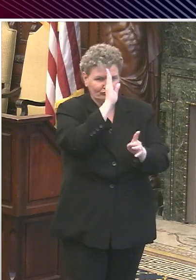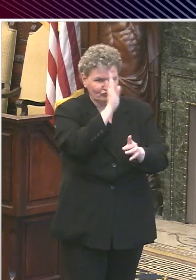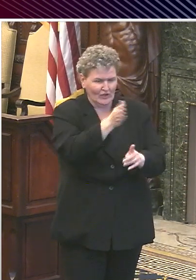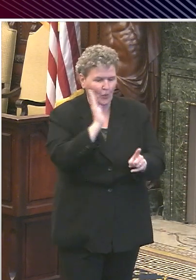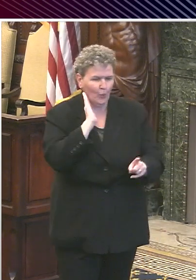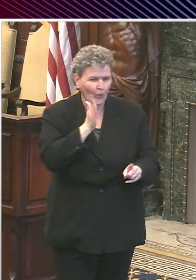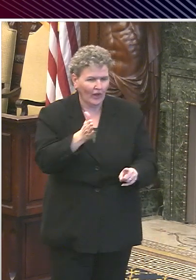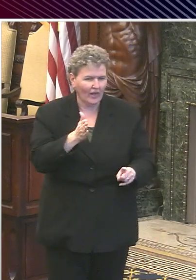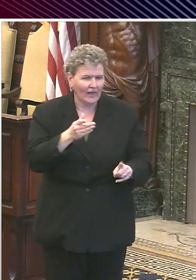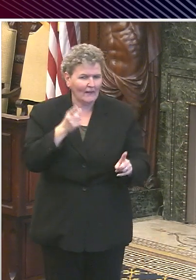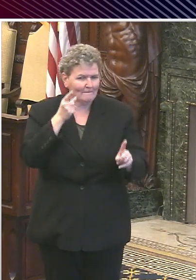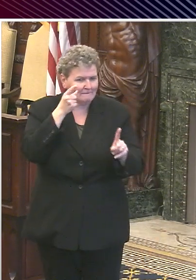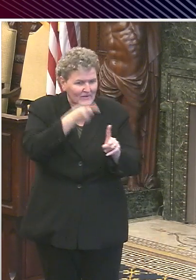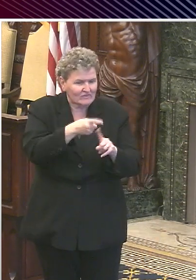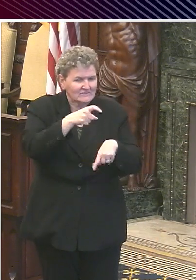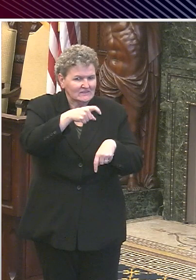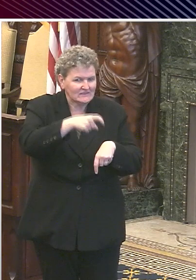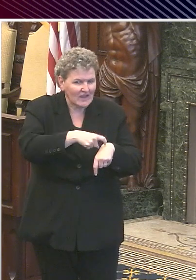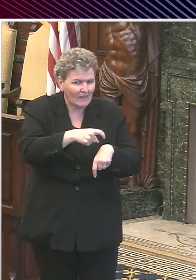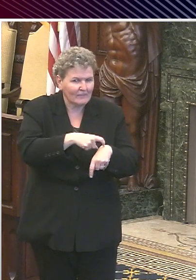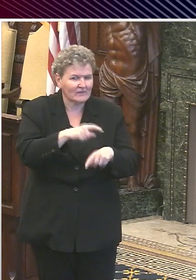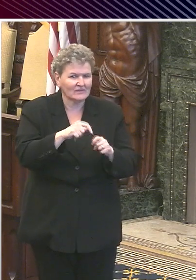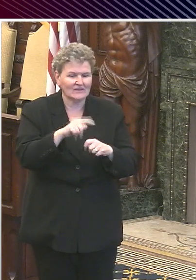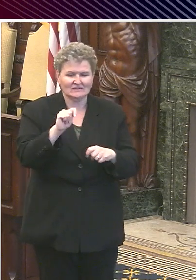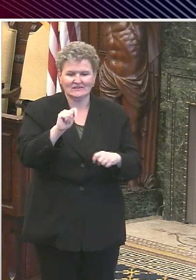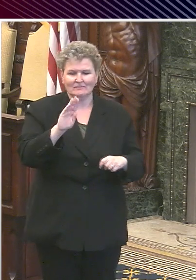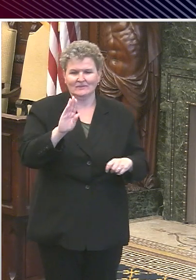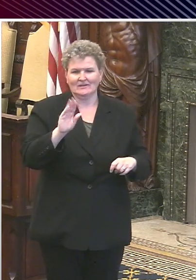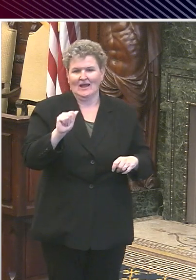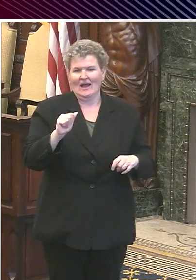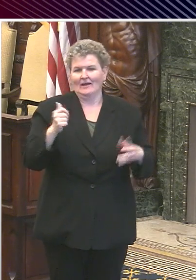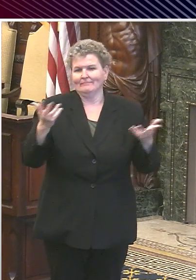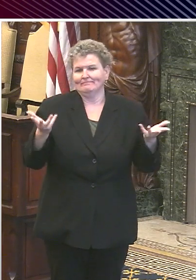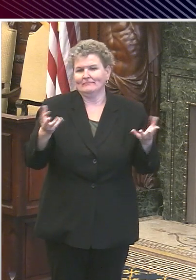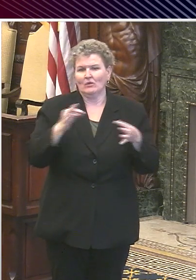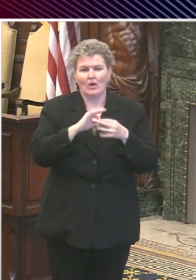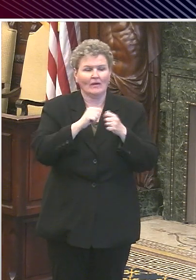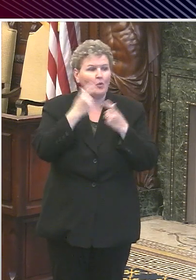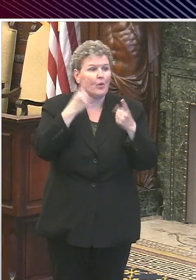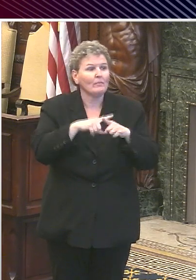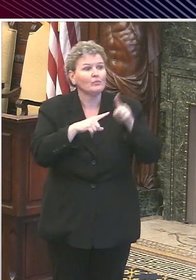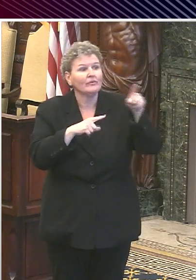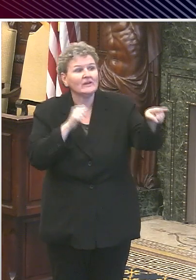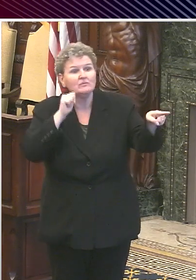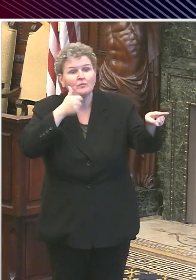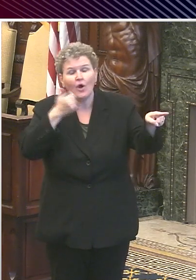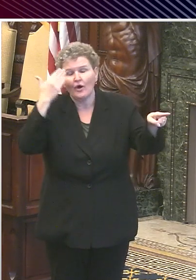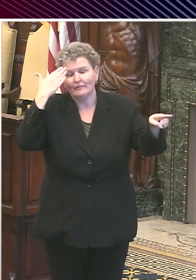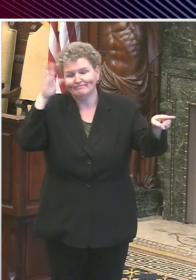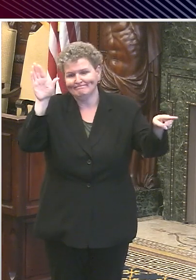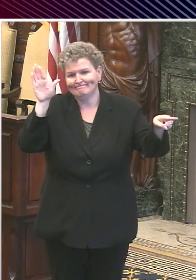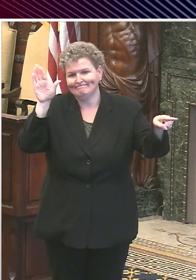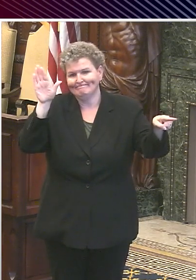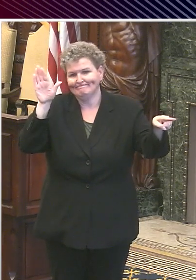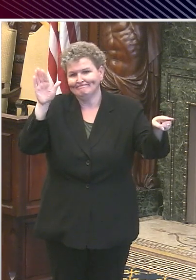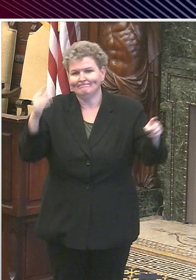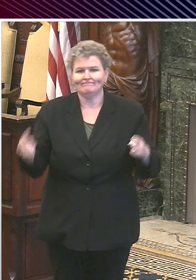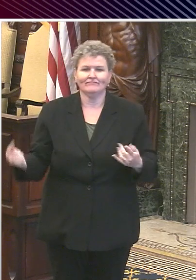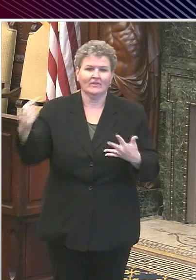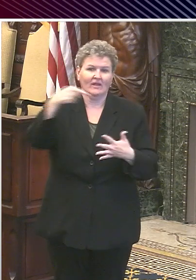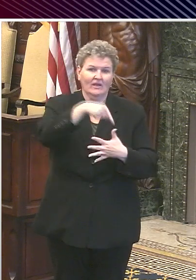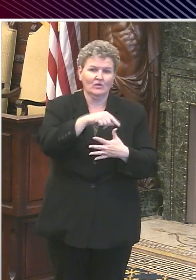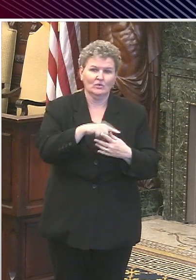Precise timing is to be determined based on how things are going. Let's go now back to Denise Clay of the Philadelphia